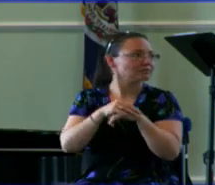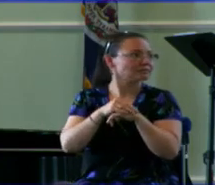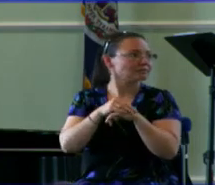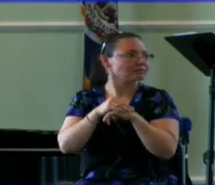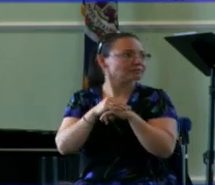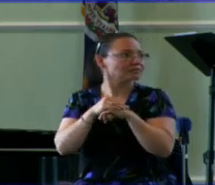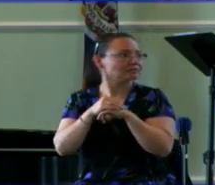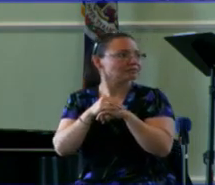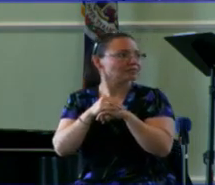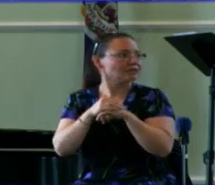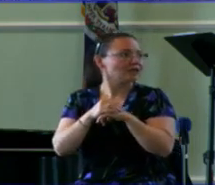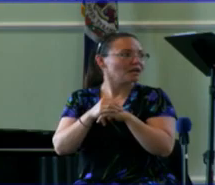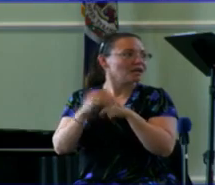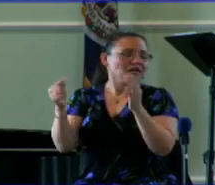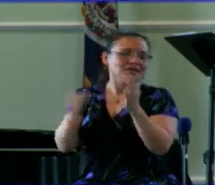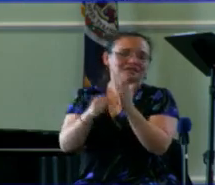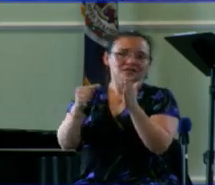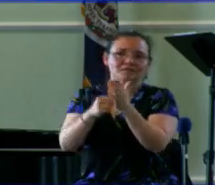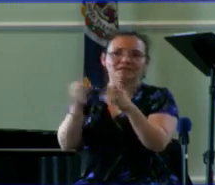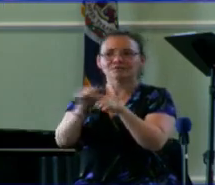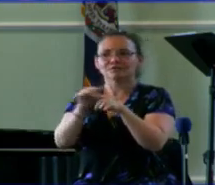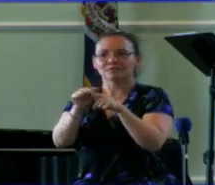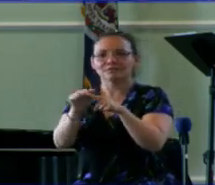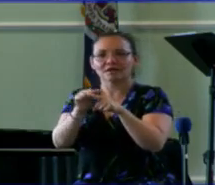Sometimes there is a practice among us